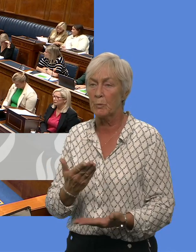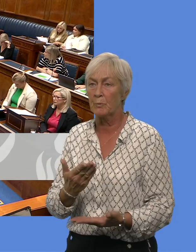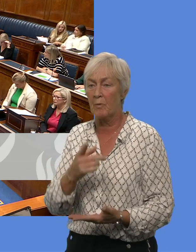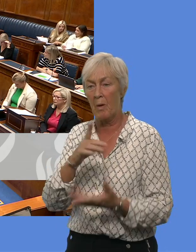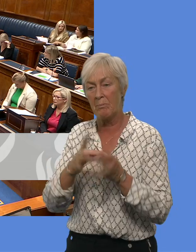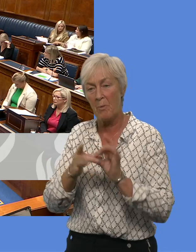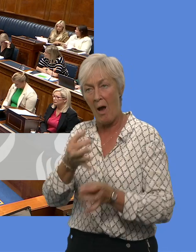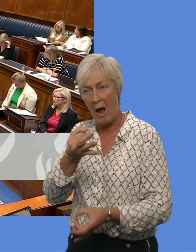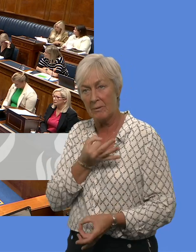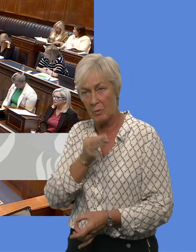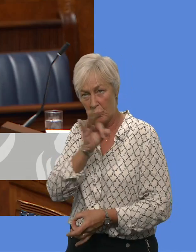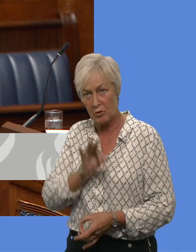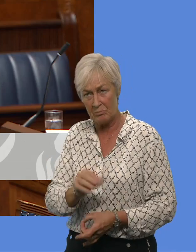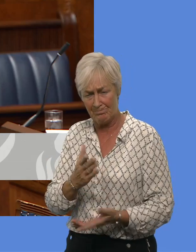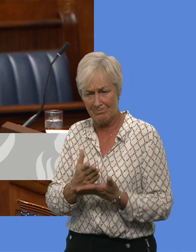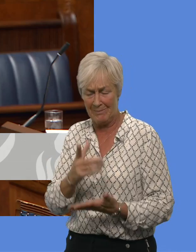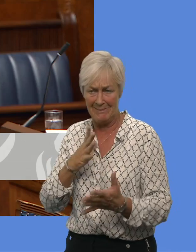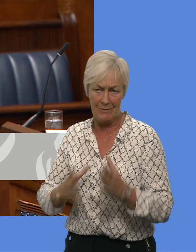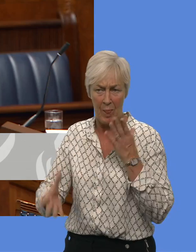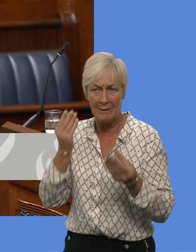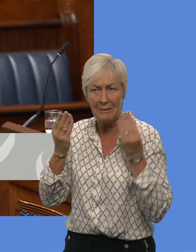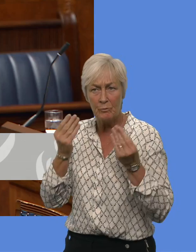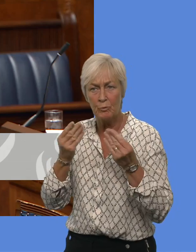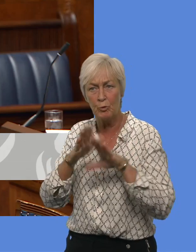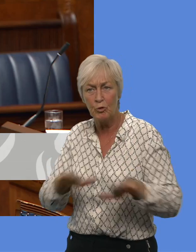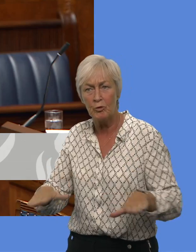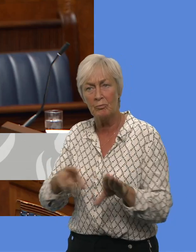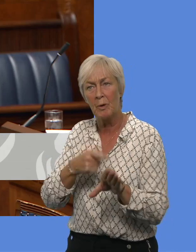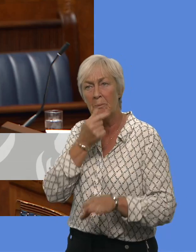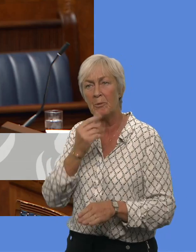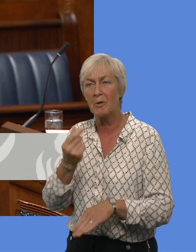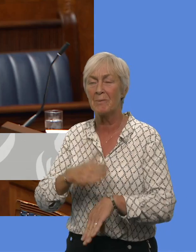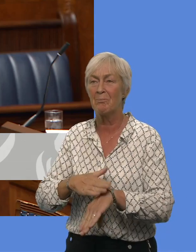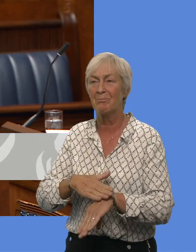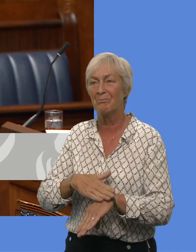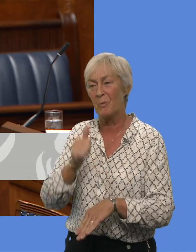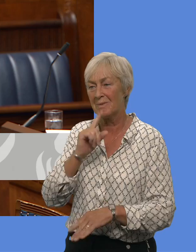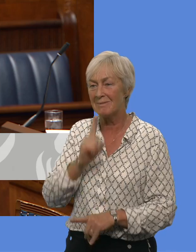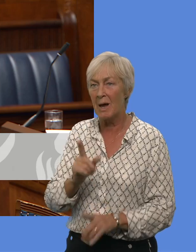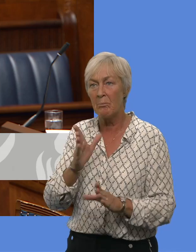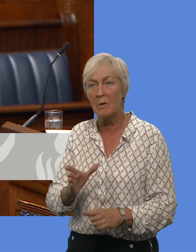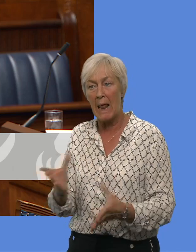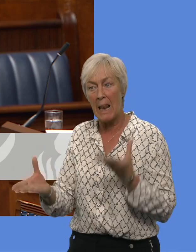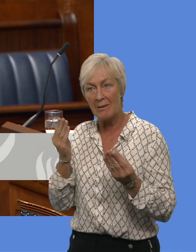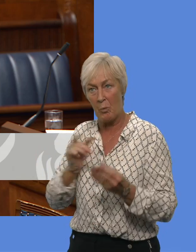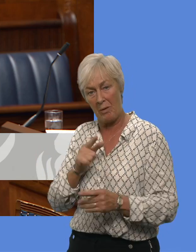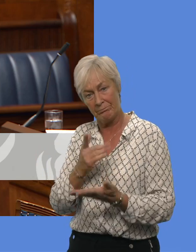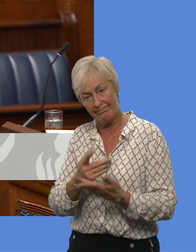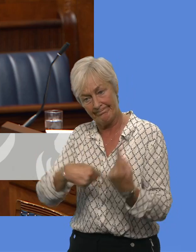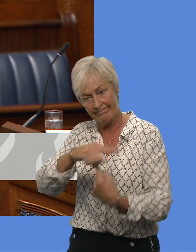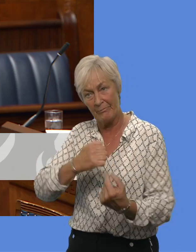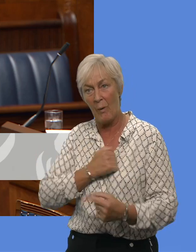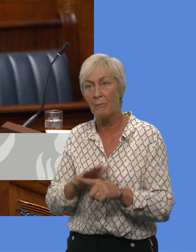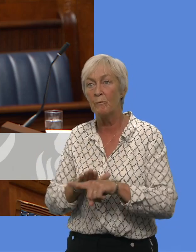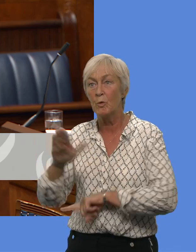member for her question. Of course, we want to listen to children and young people. Sometimes we always say, of course, we must listen to them because they are our future, and they will point out